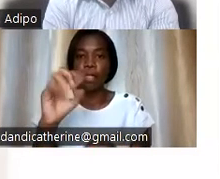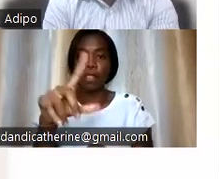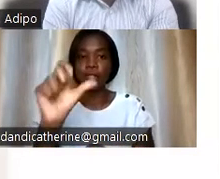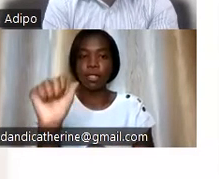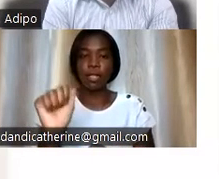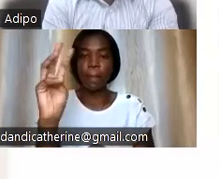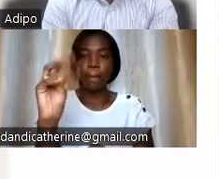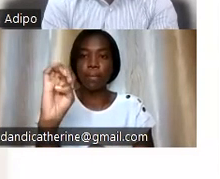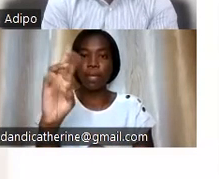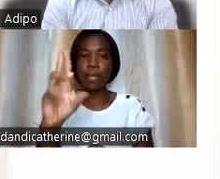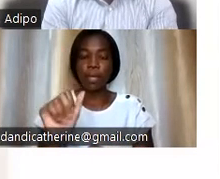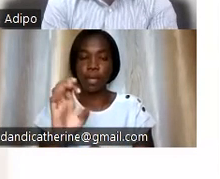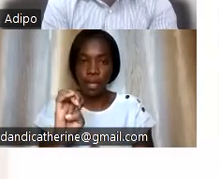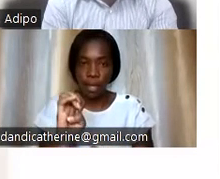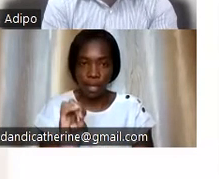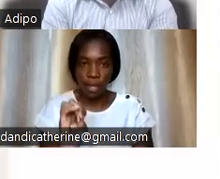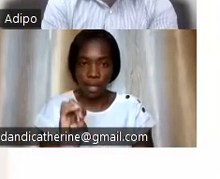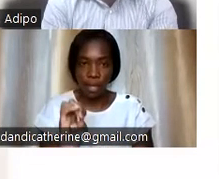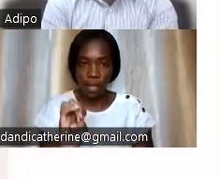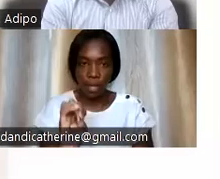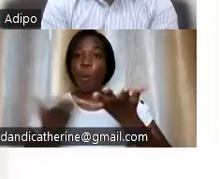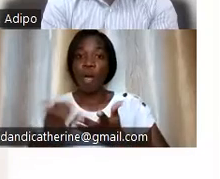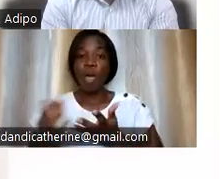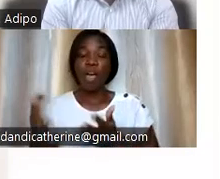is located within Naivasha.